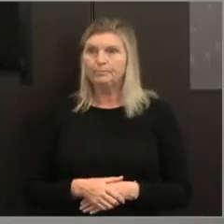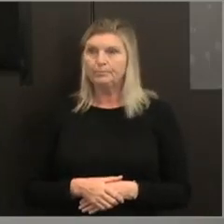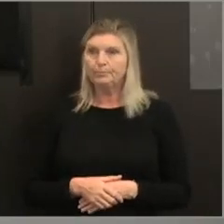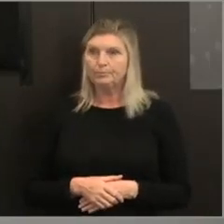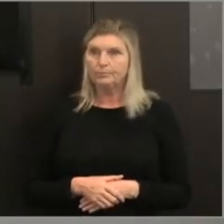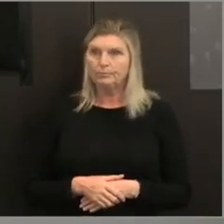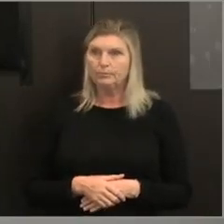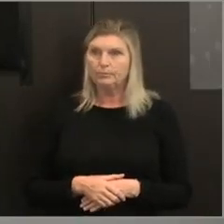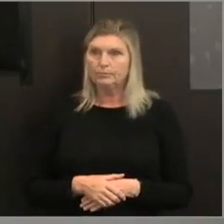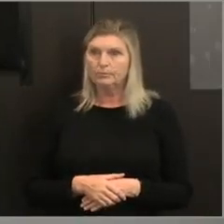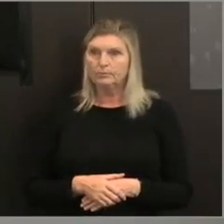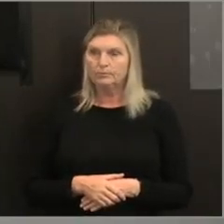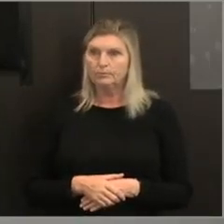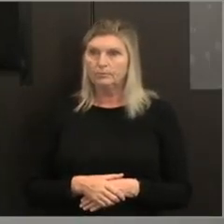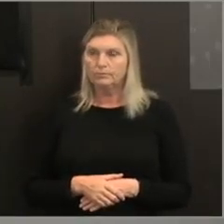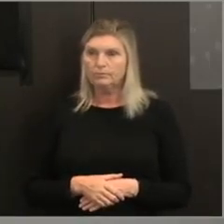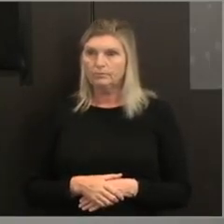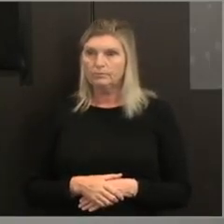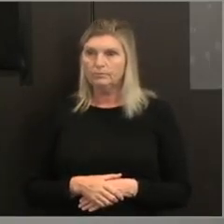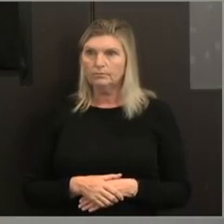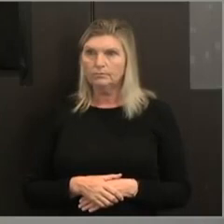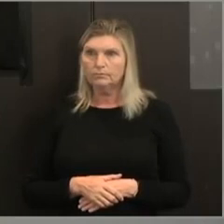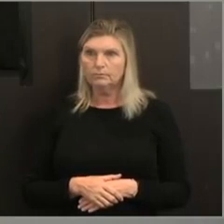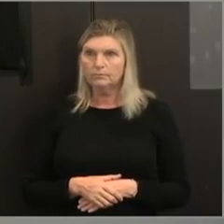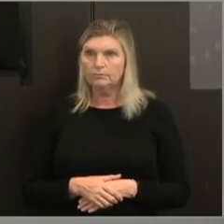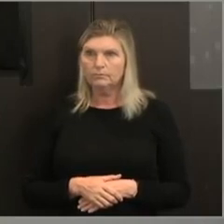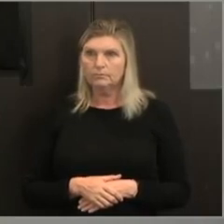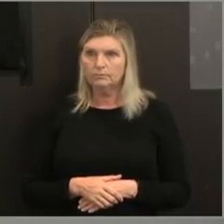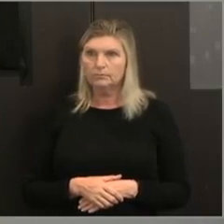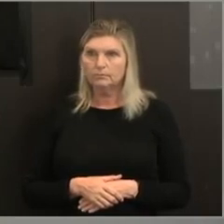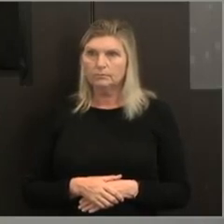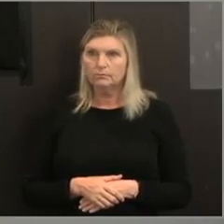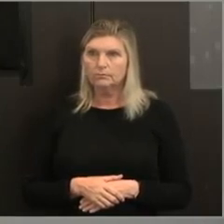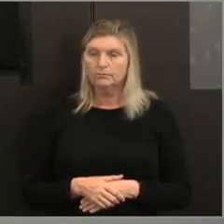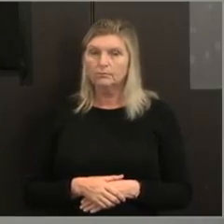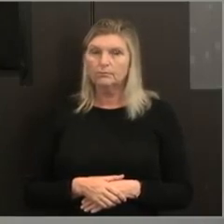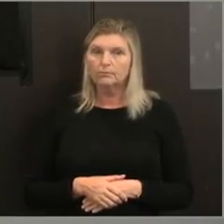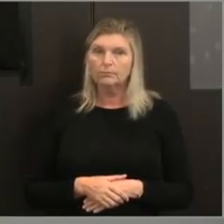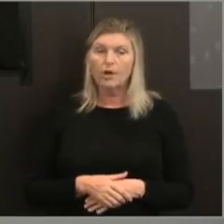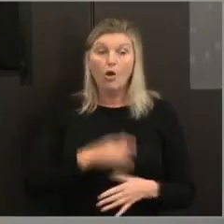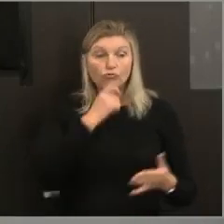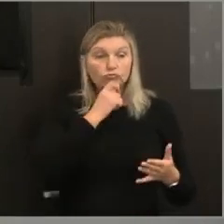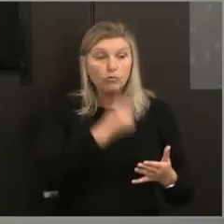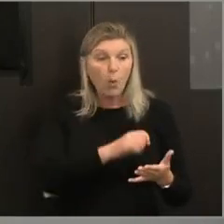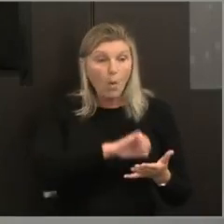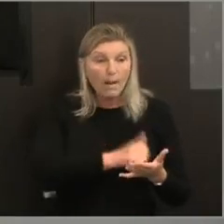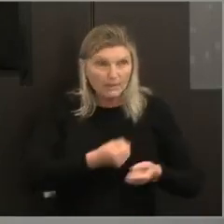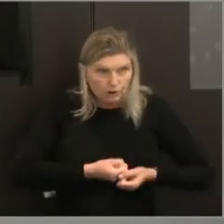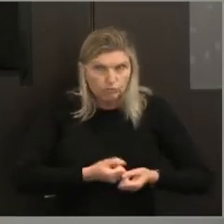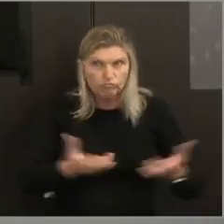After Puao Te Atatu was released, a Māori resource group was established. Among